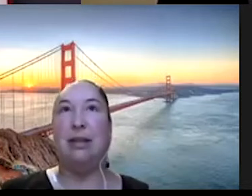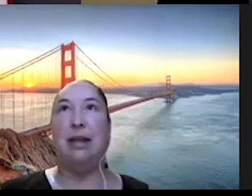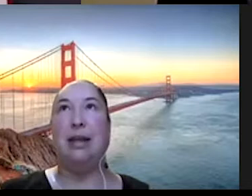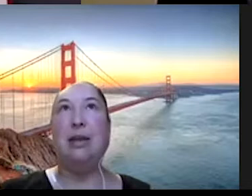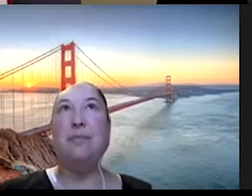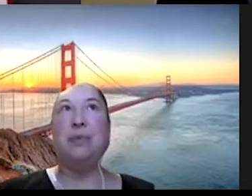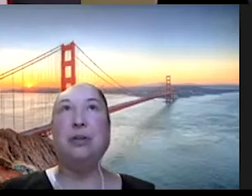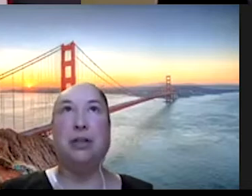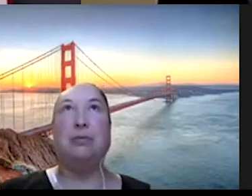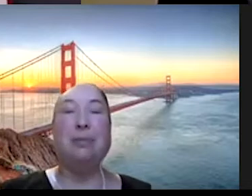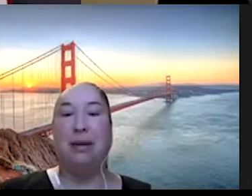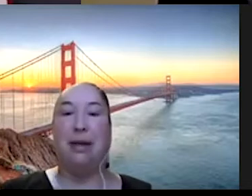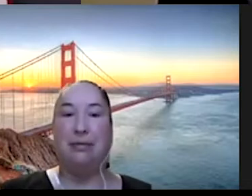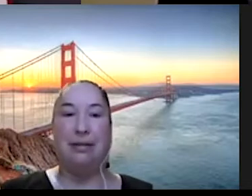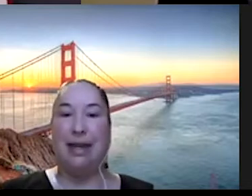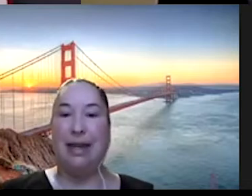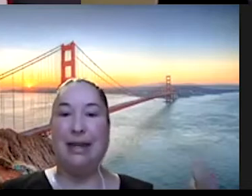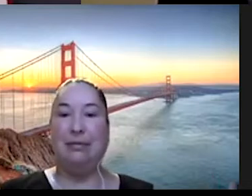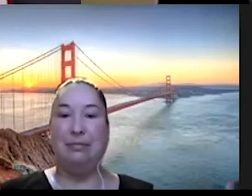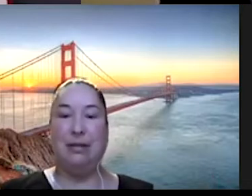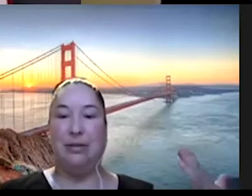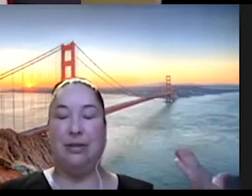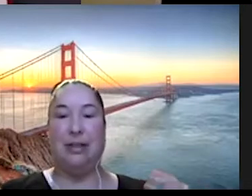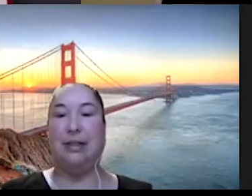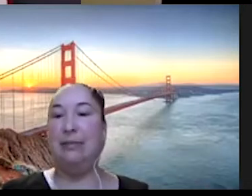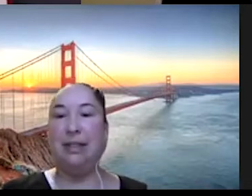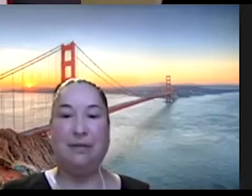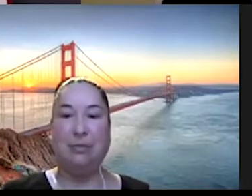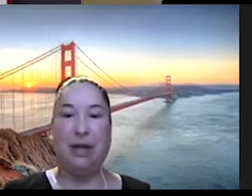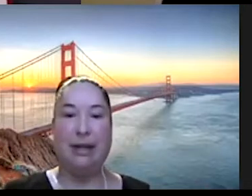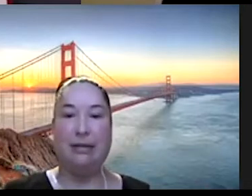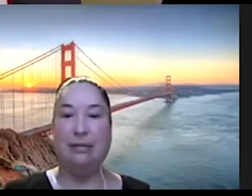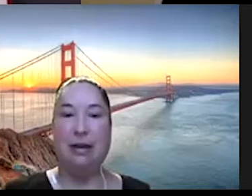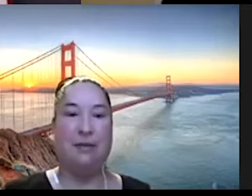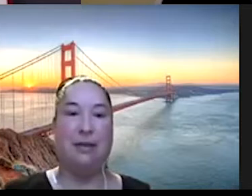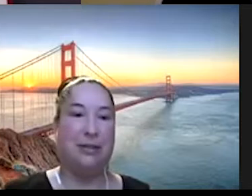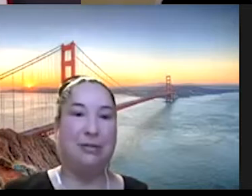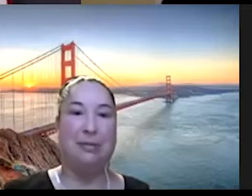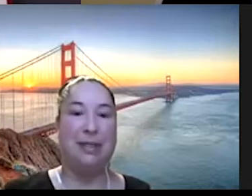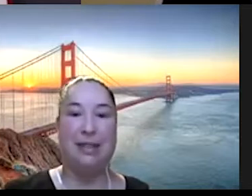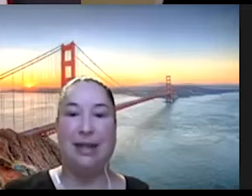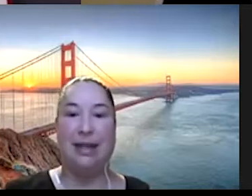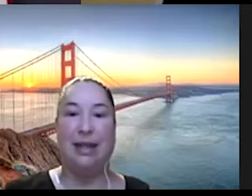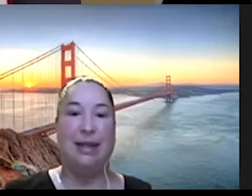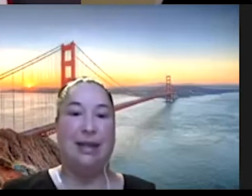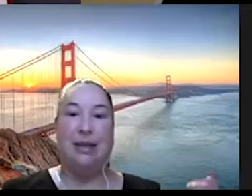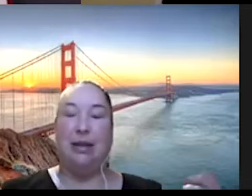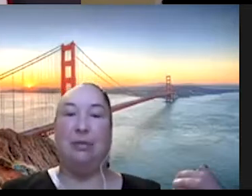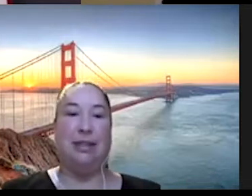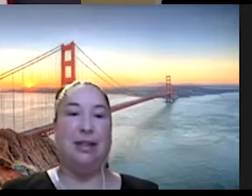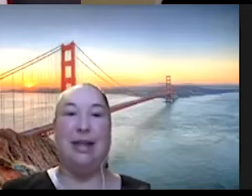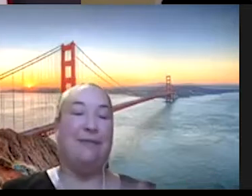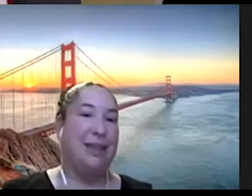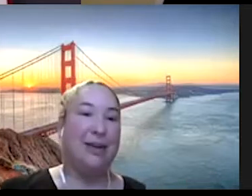once I started to wrap my mind around that and started to give myself a break and not feel guilty or upset that I, you